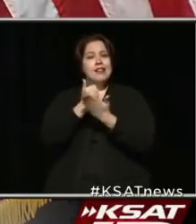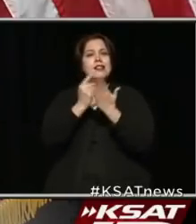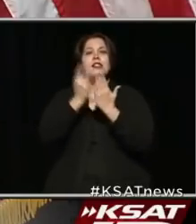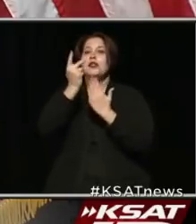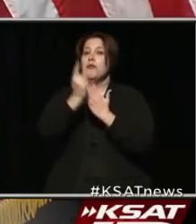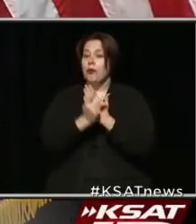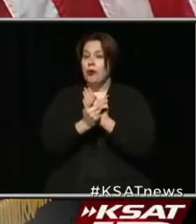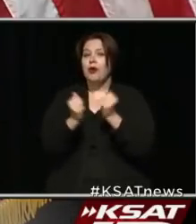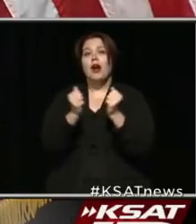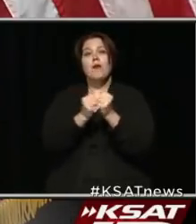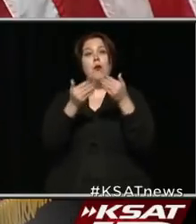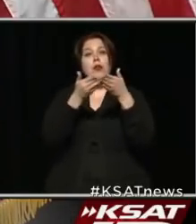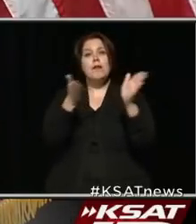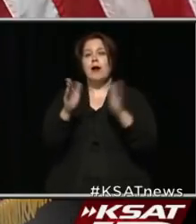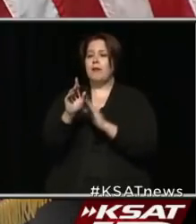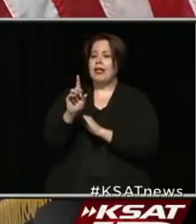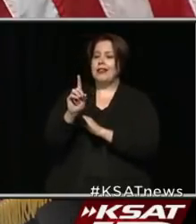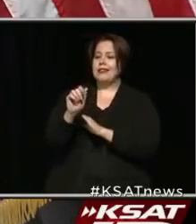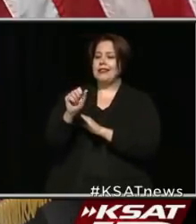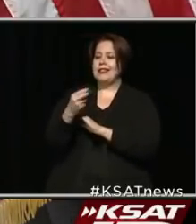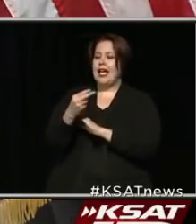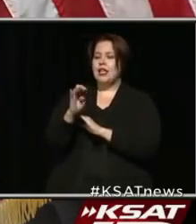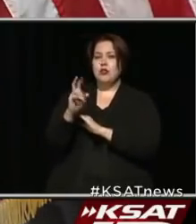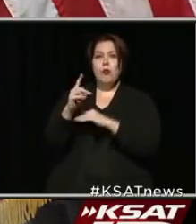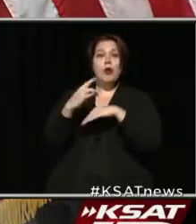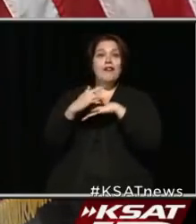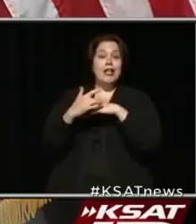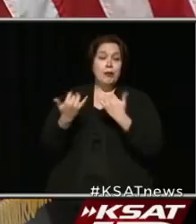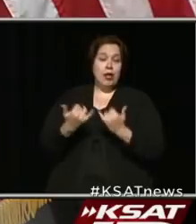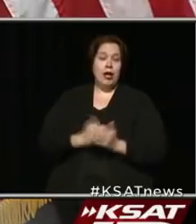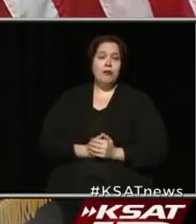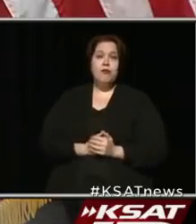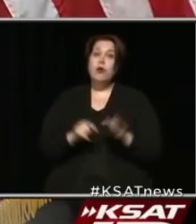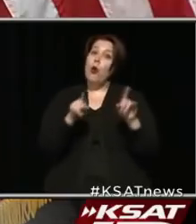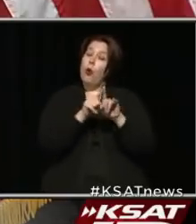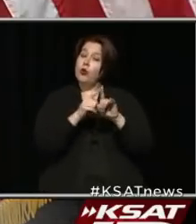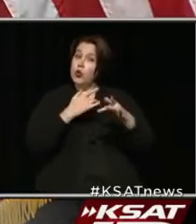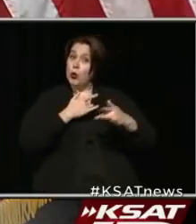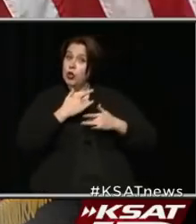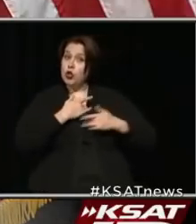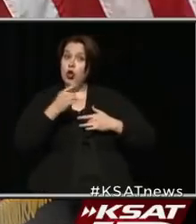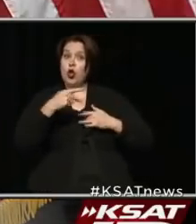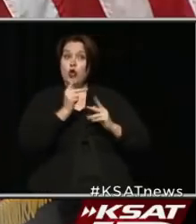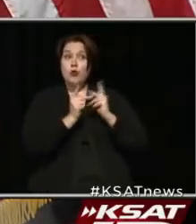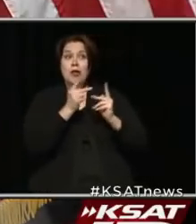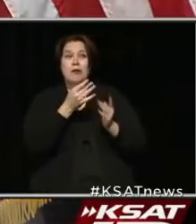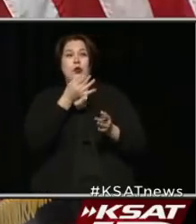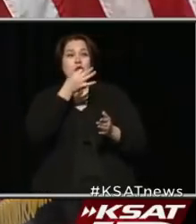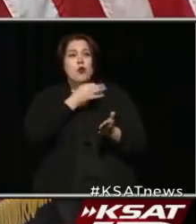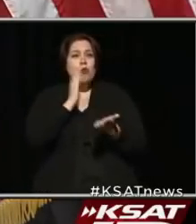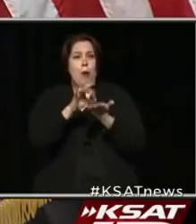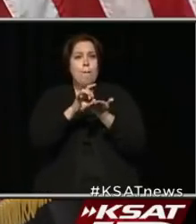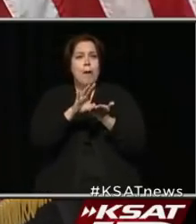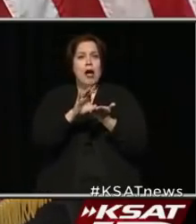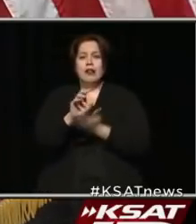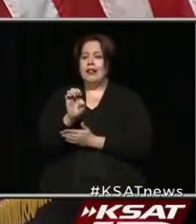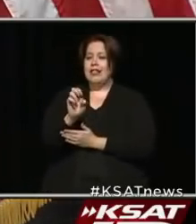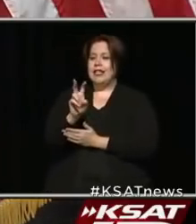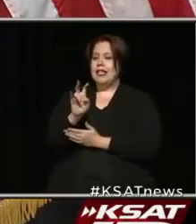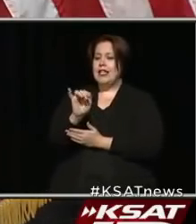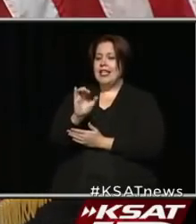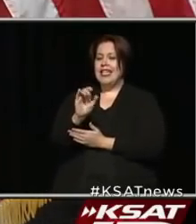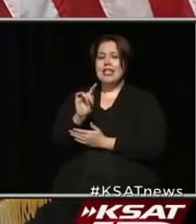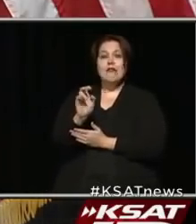with the public dashboard available now. We also are concerned about those facing eviction, and we do have additional